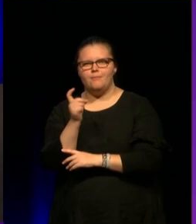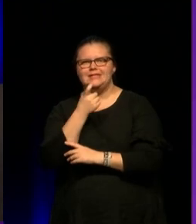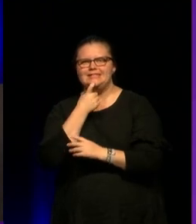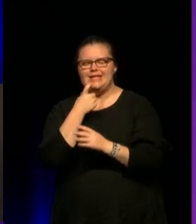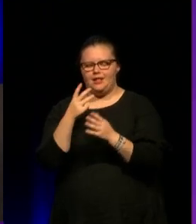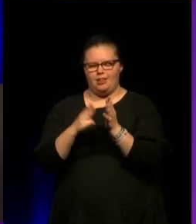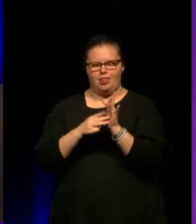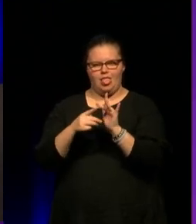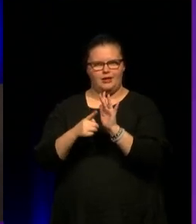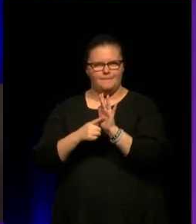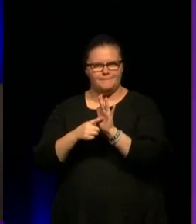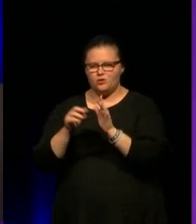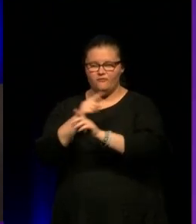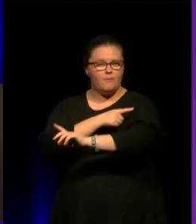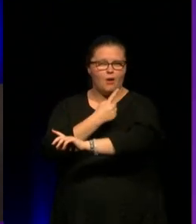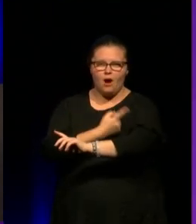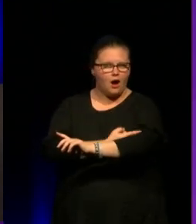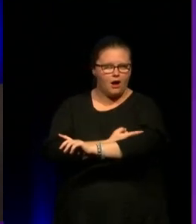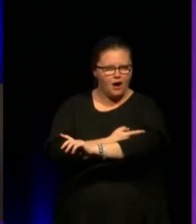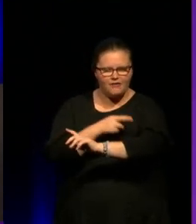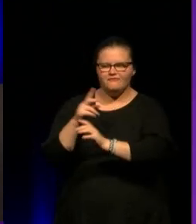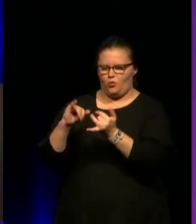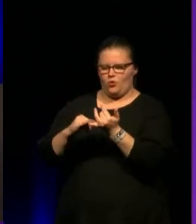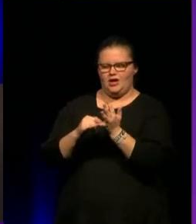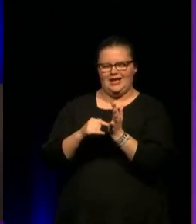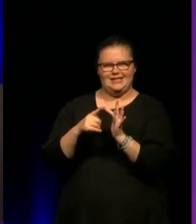steel. So it wasn't coal for power, it was coal for steel.